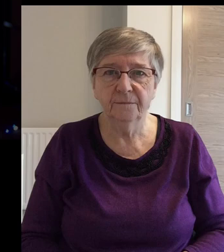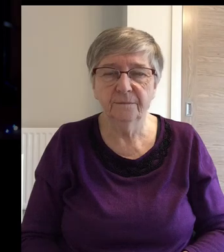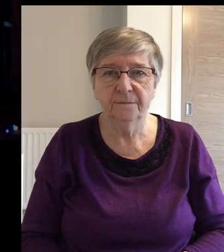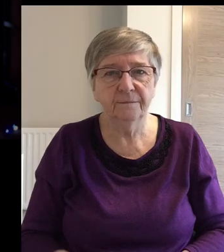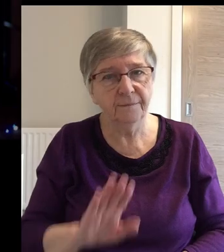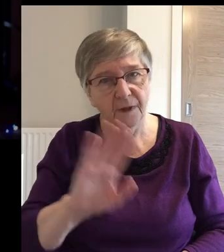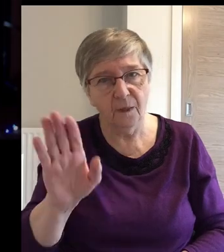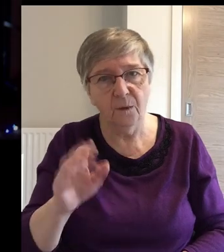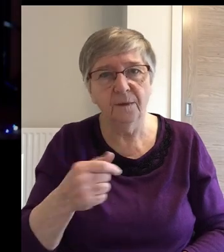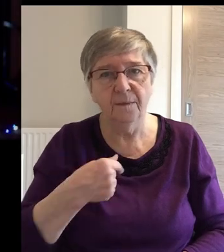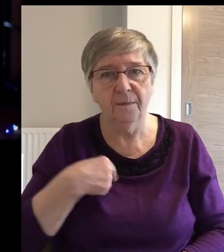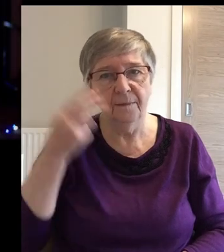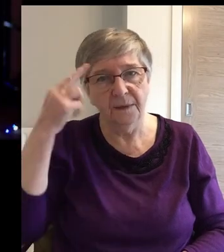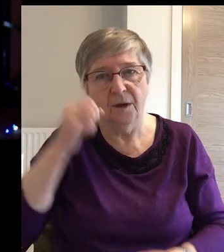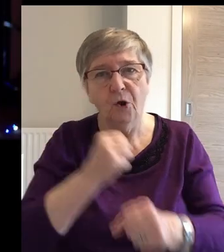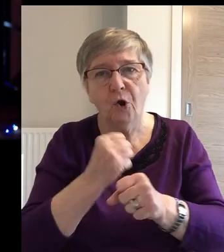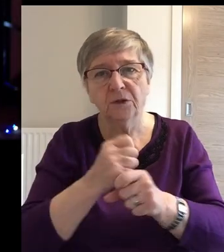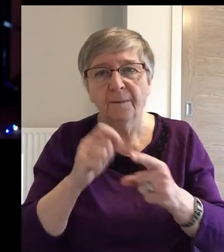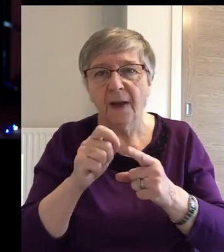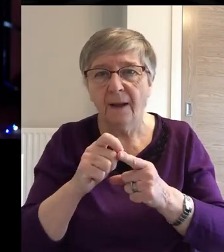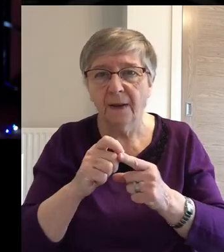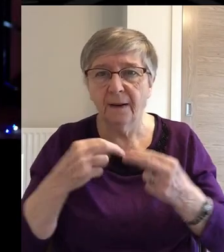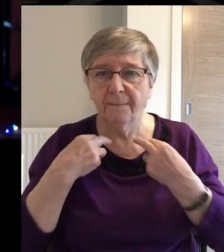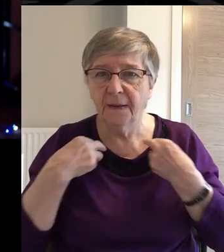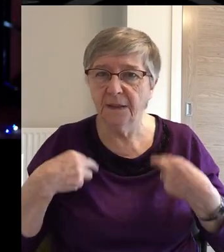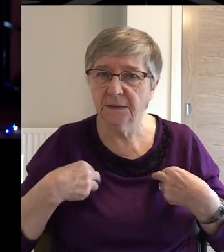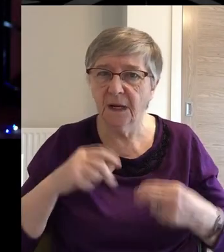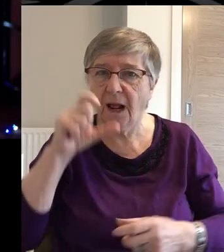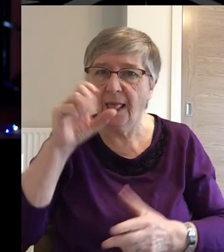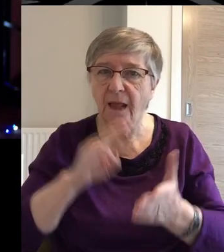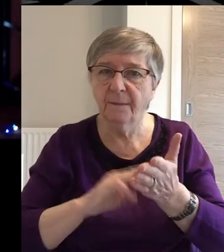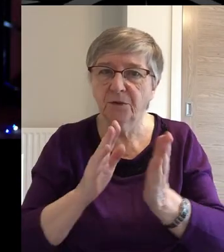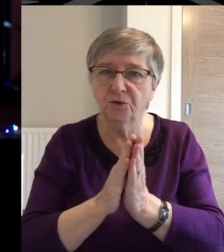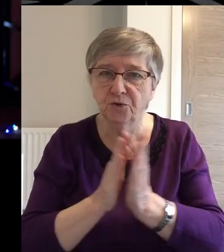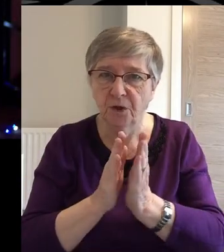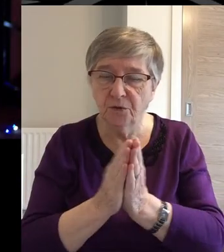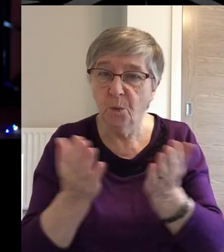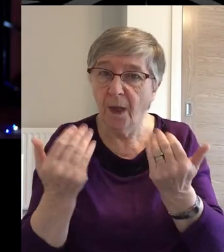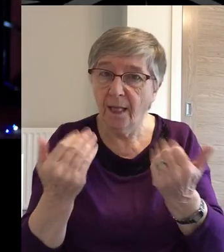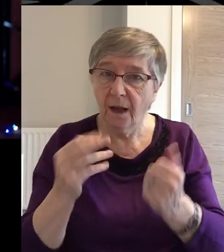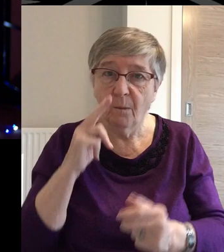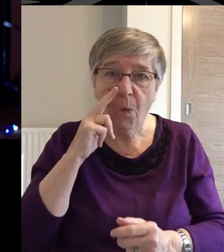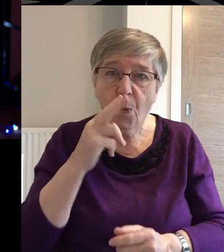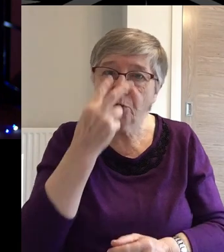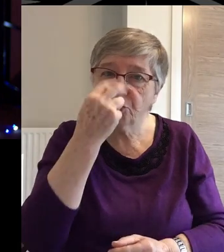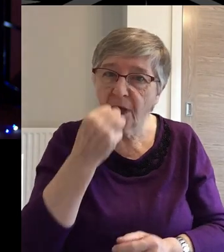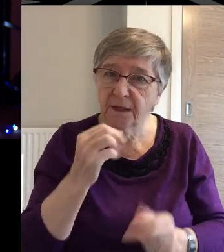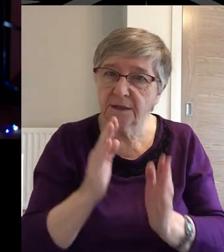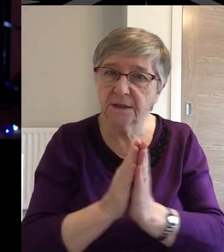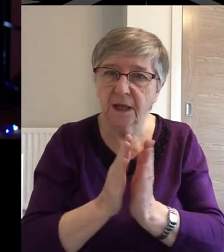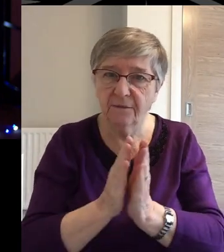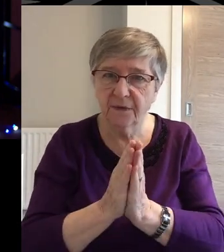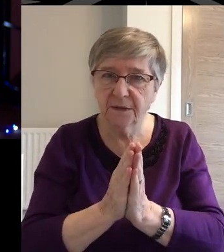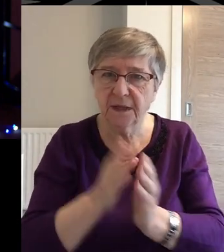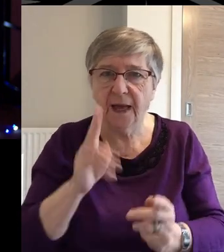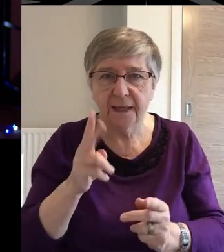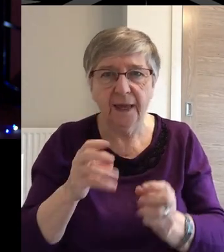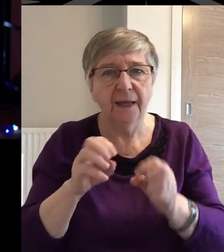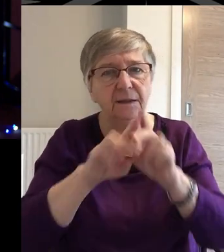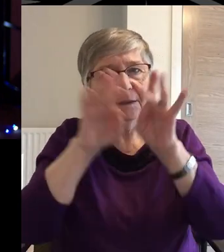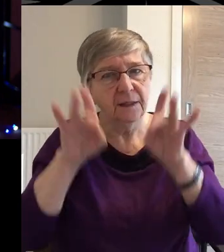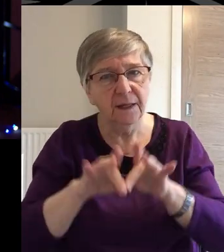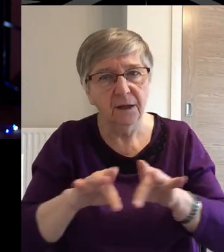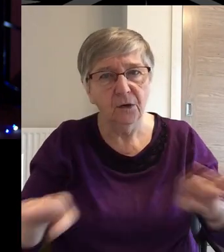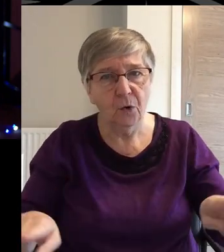I'm Gordon Palmer, Minister at Claremont Parish Church, and welcome to our Watchnight service, which once more we are recording and sending out